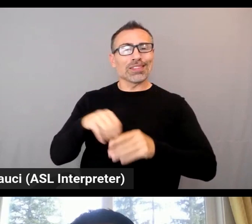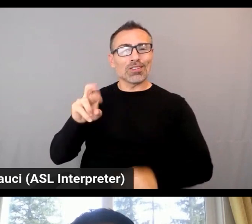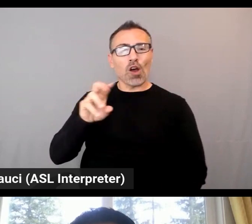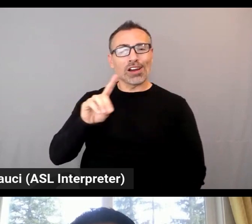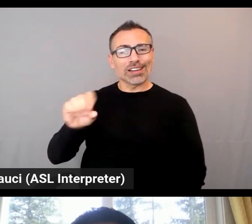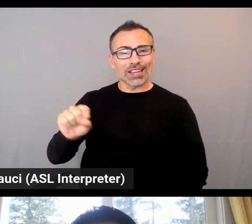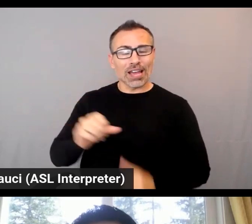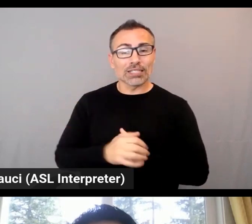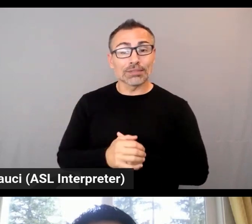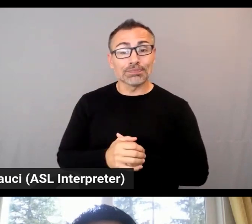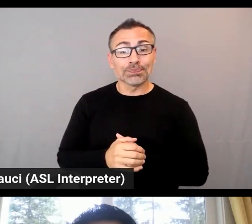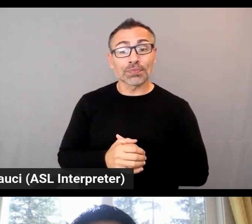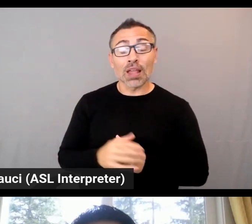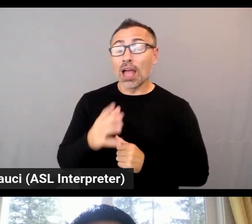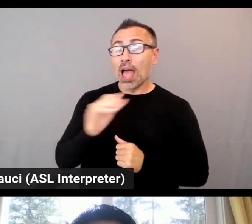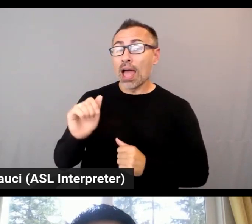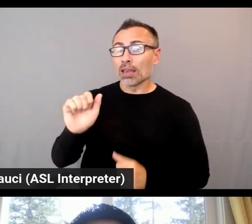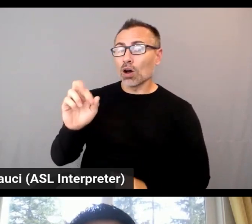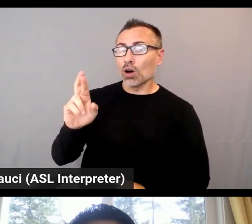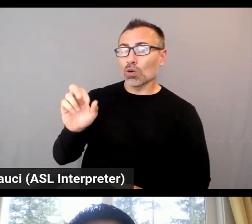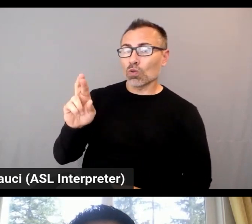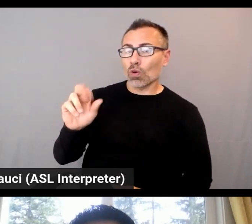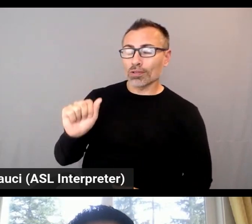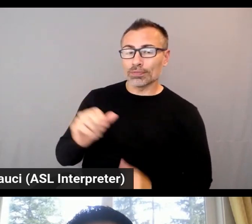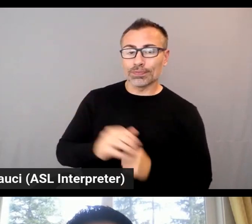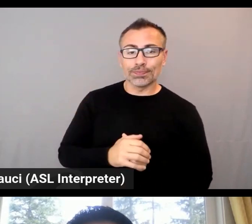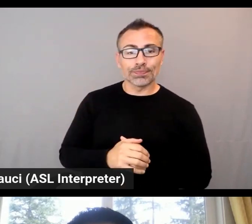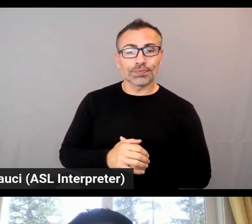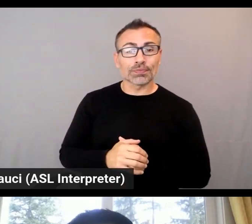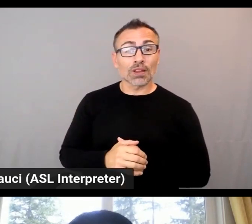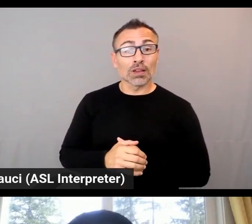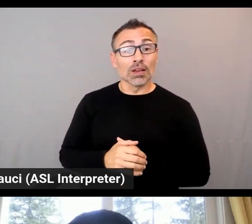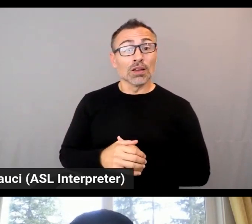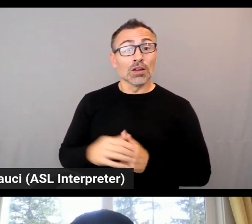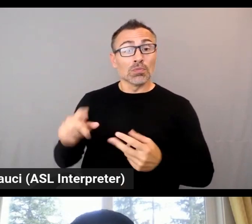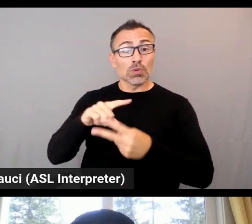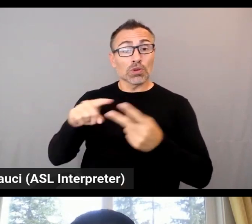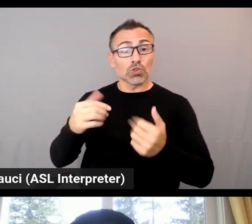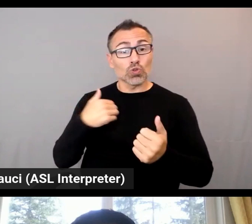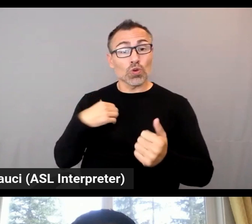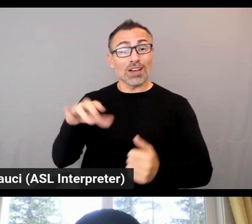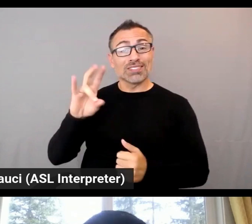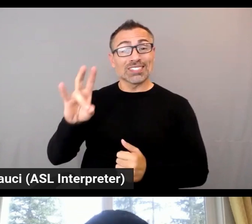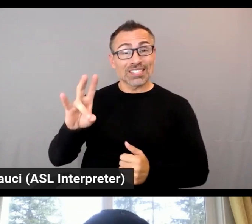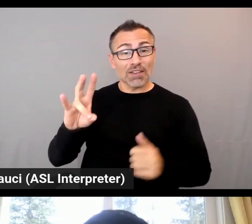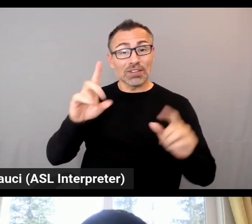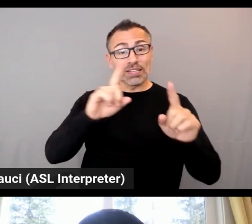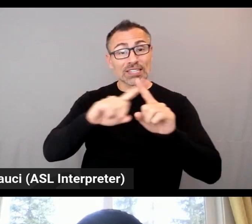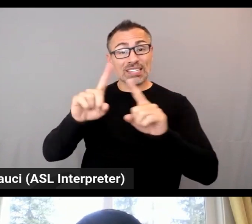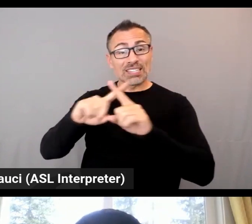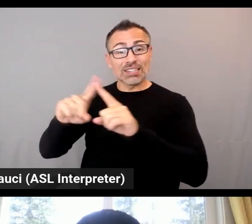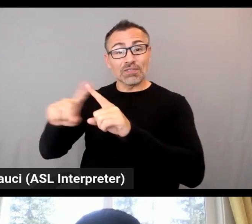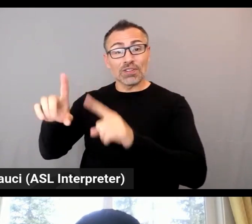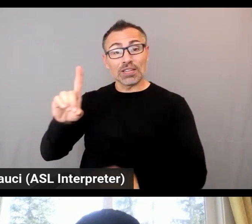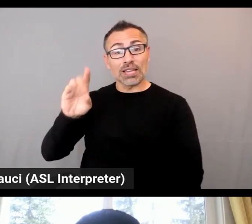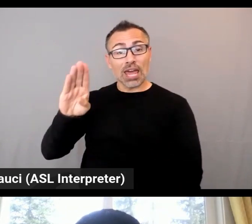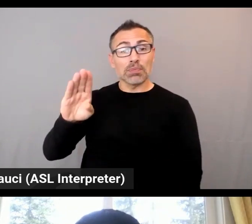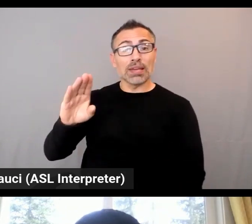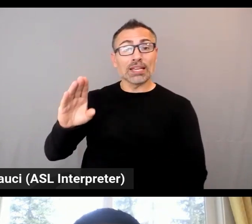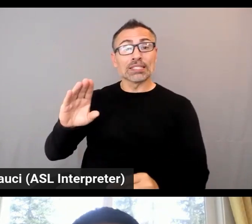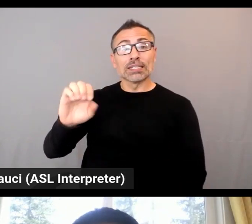and Aurora, you have 7 flavors of database engines. We call these database engines. These